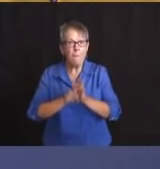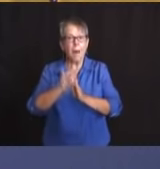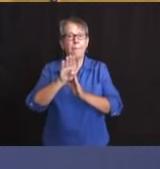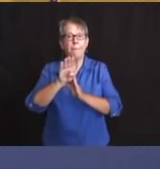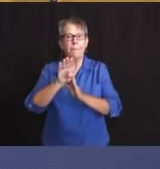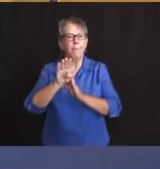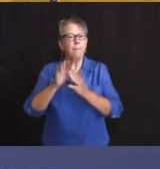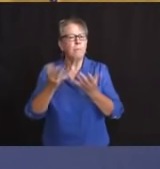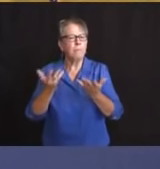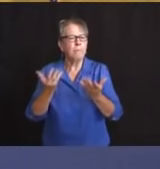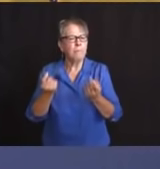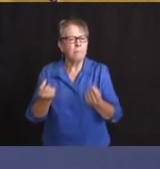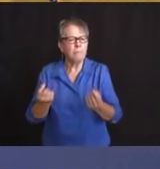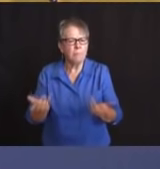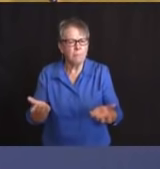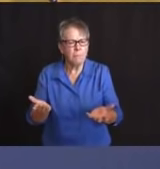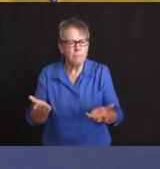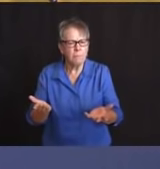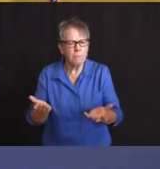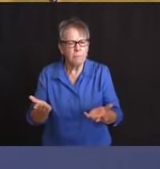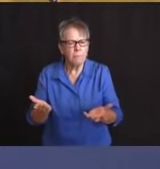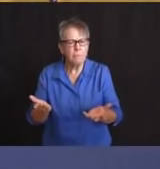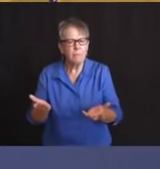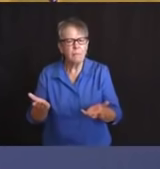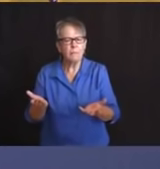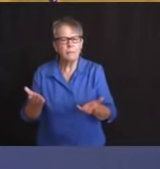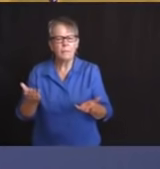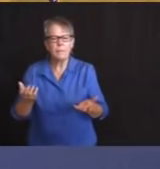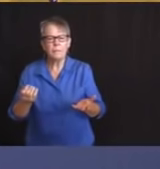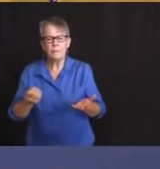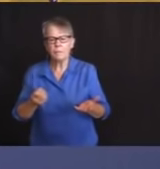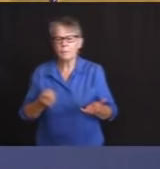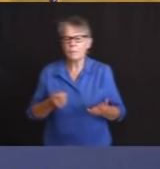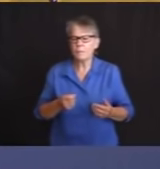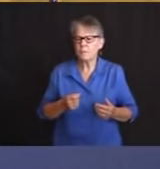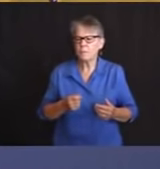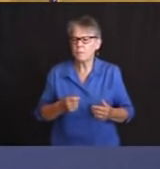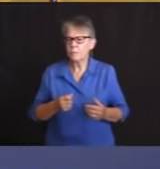way back, golf and county parks at the same day.